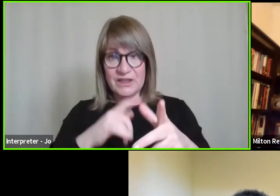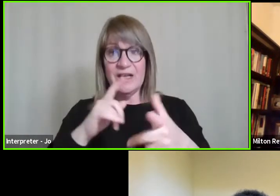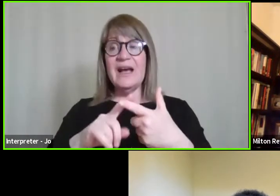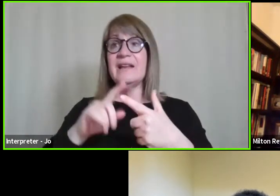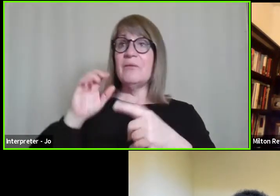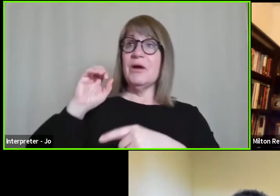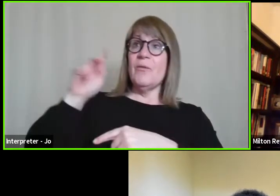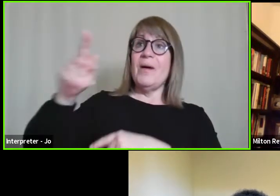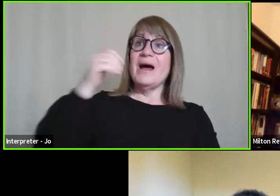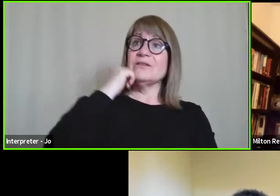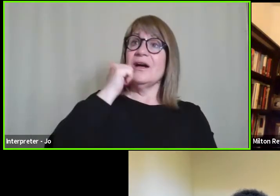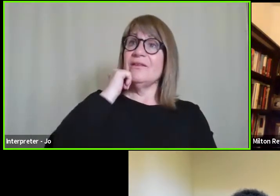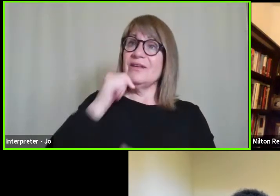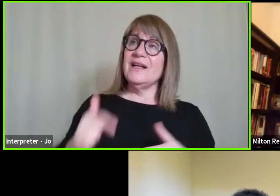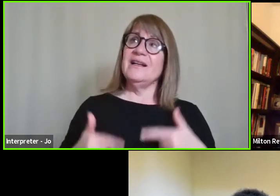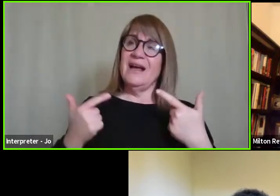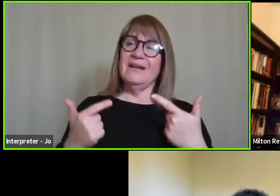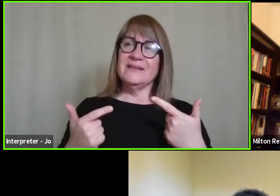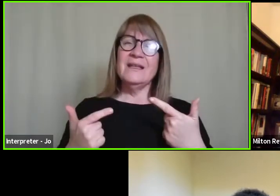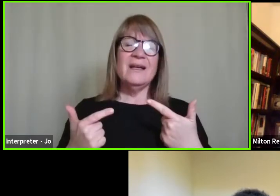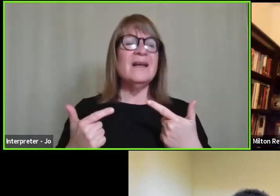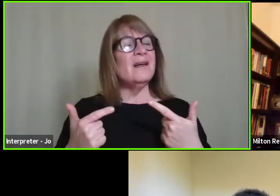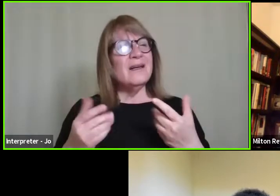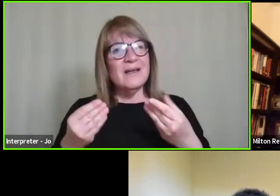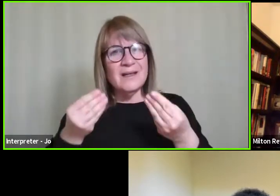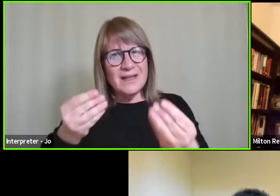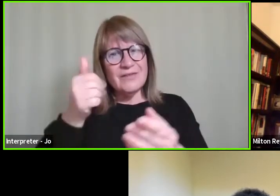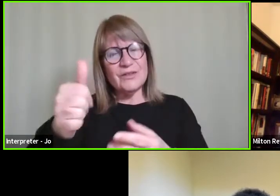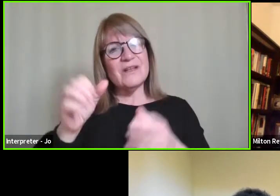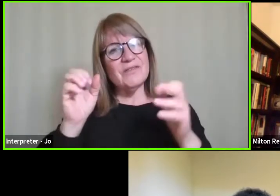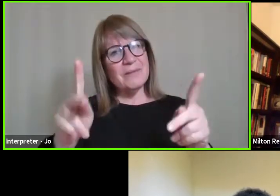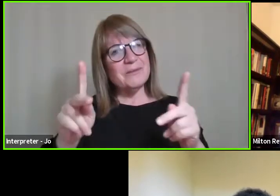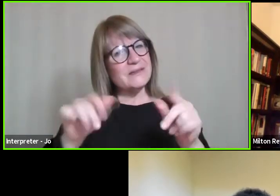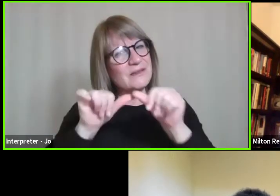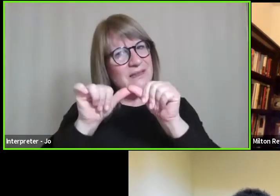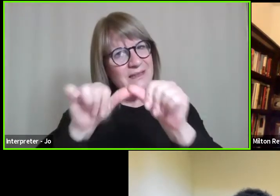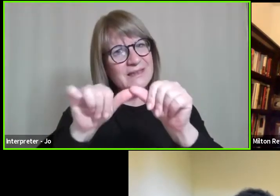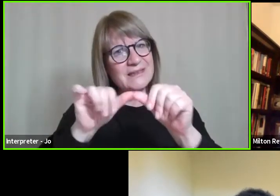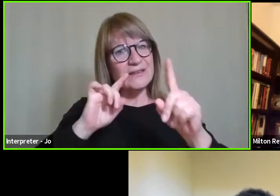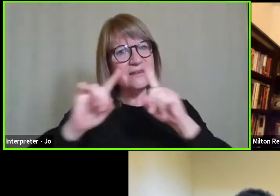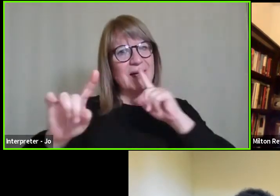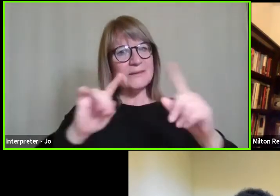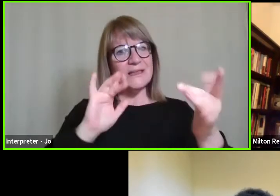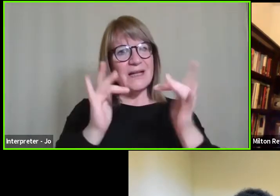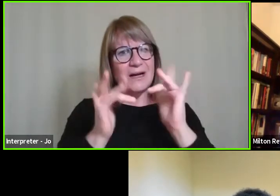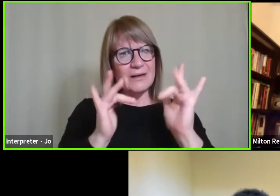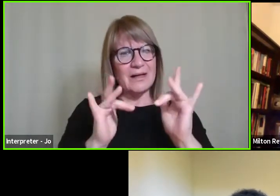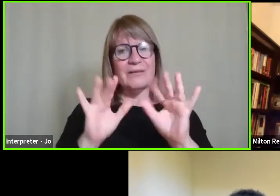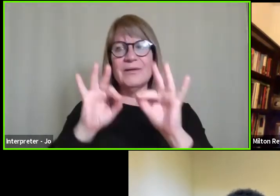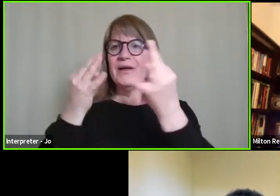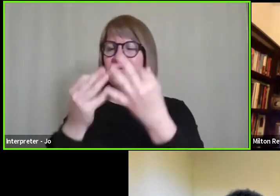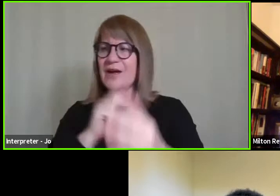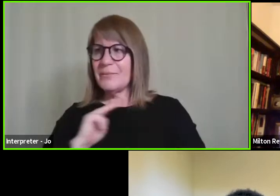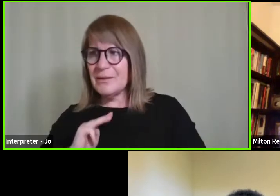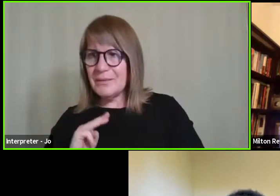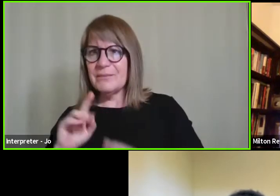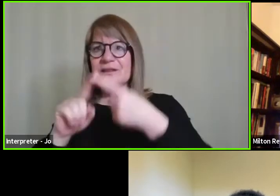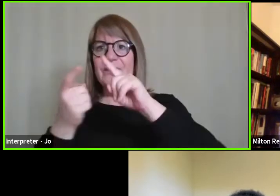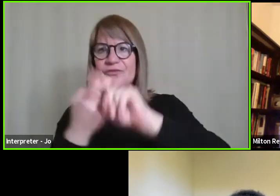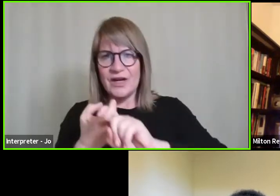i think it's an opportunity for us to think about ways for us to continue this conversation in our own lives with our family members with our friends and our